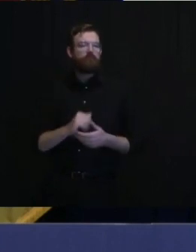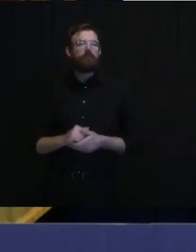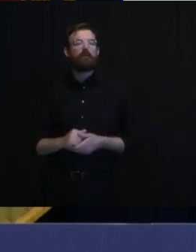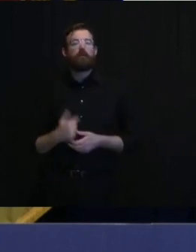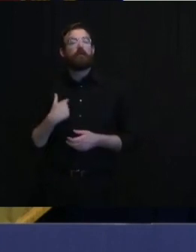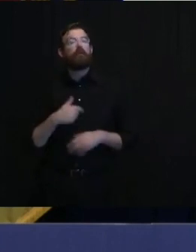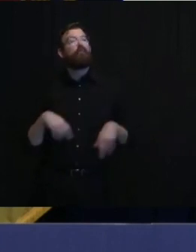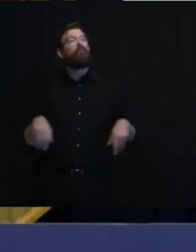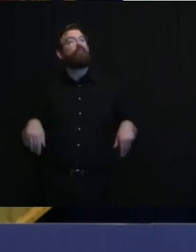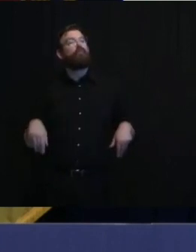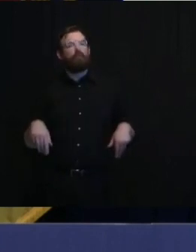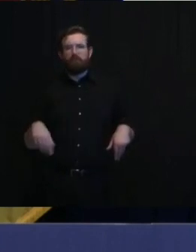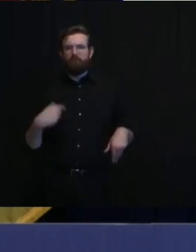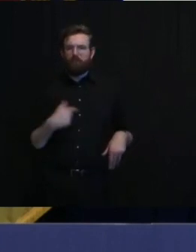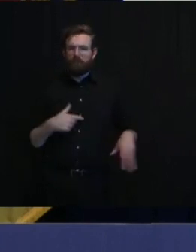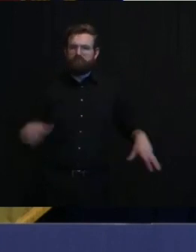So,